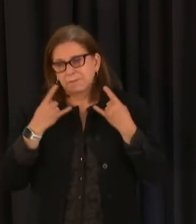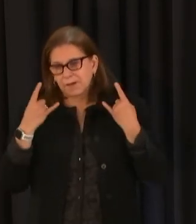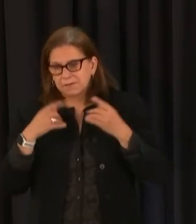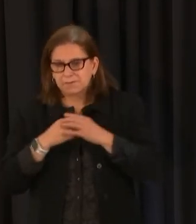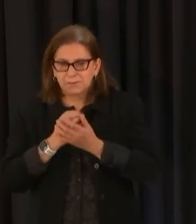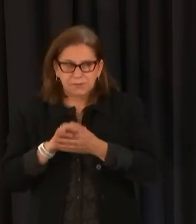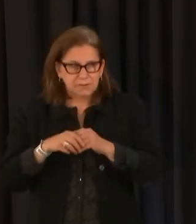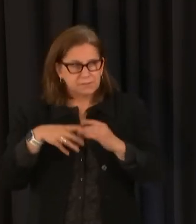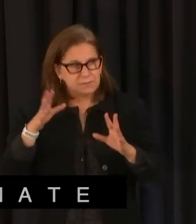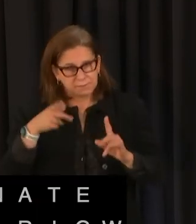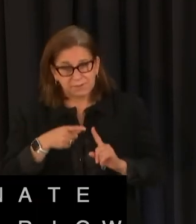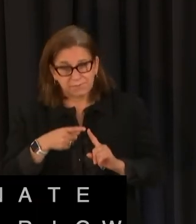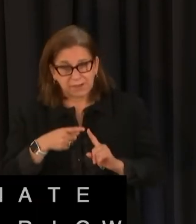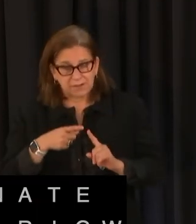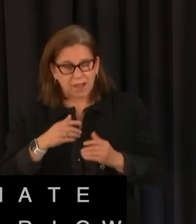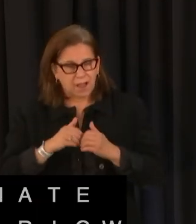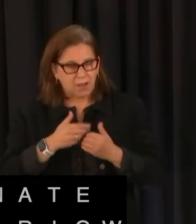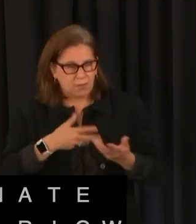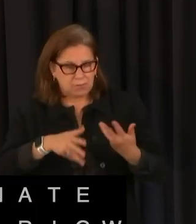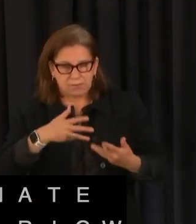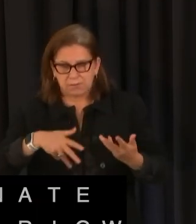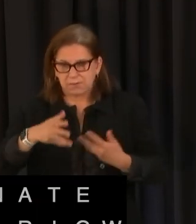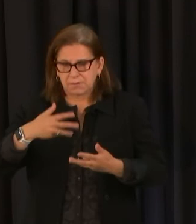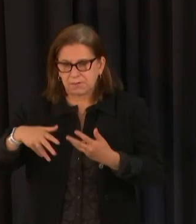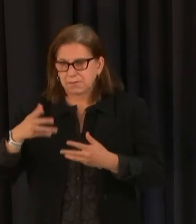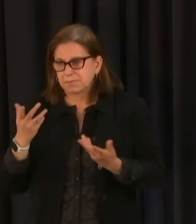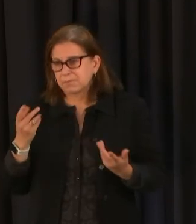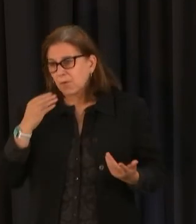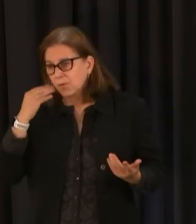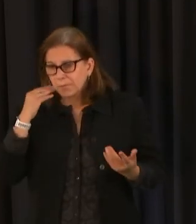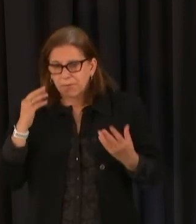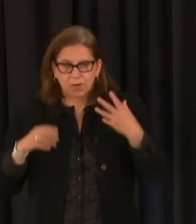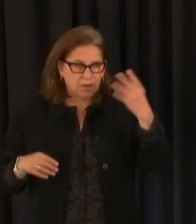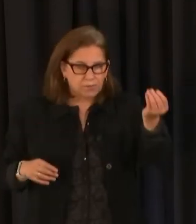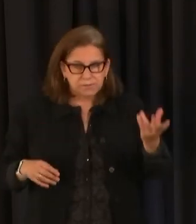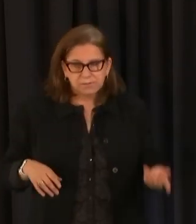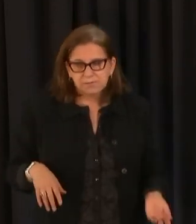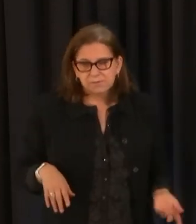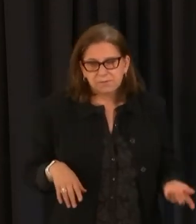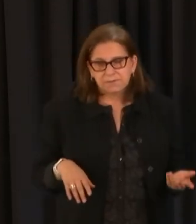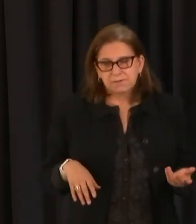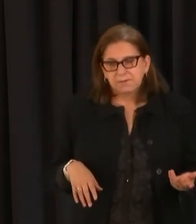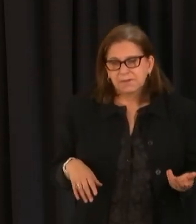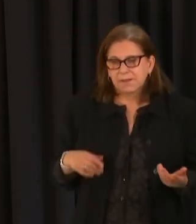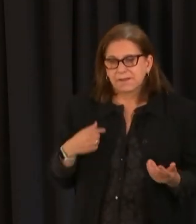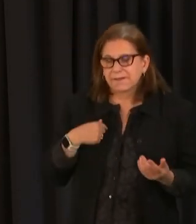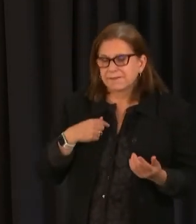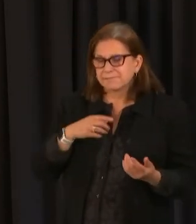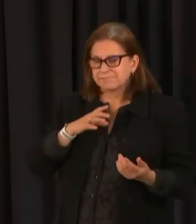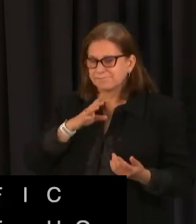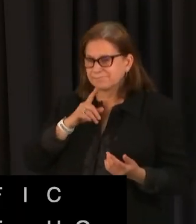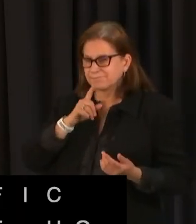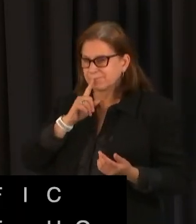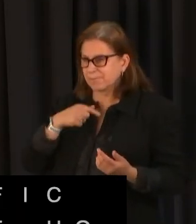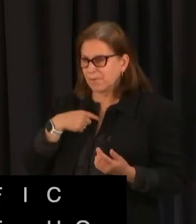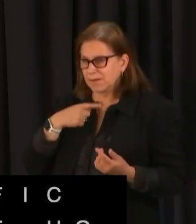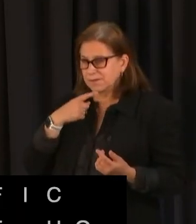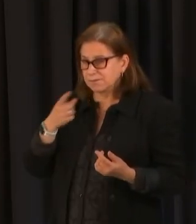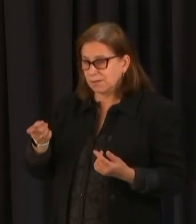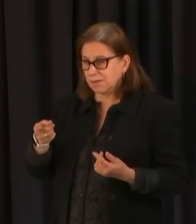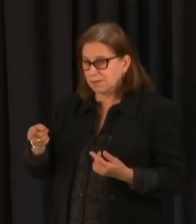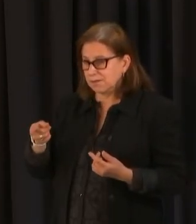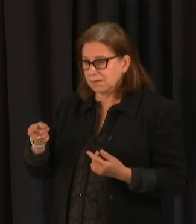specific to interactions in private homes. We have not expanded that guidance to create what